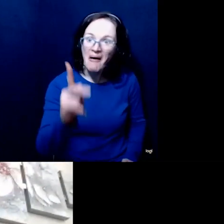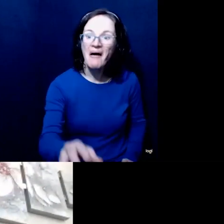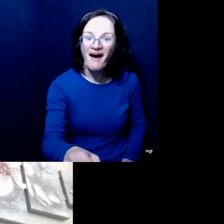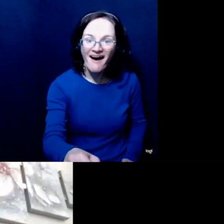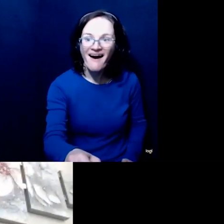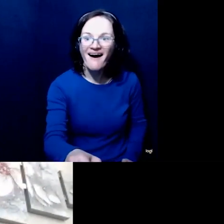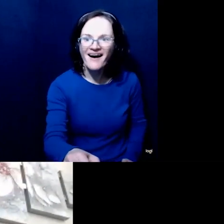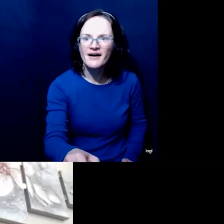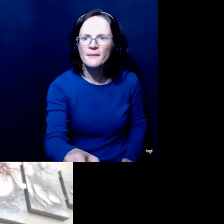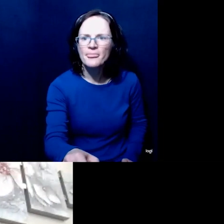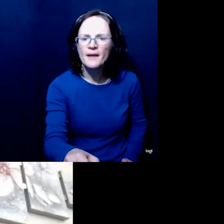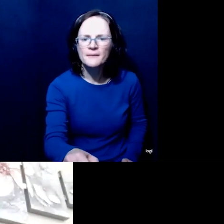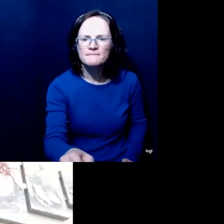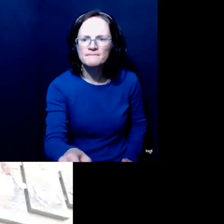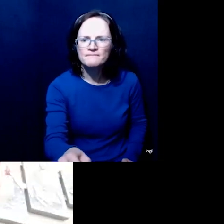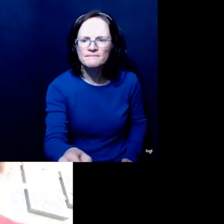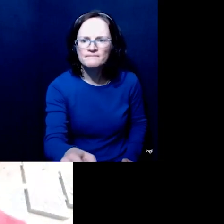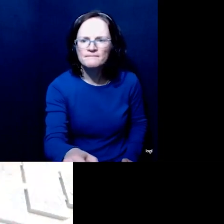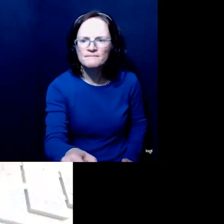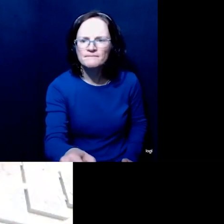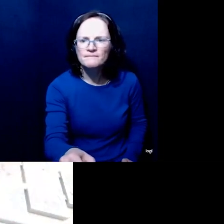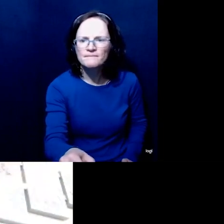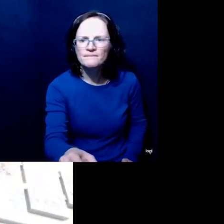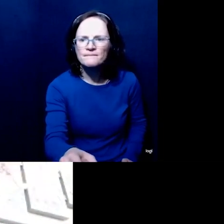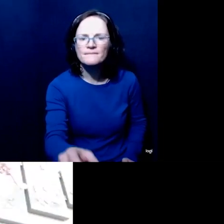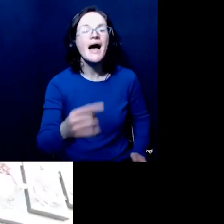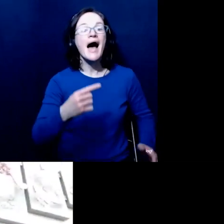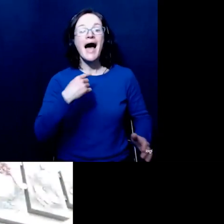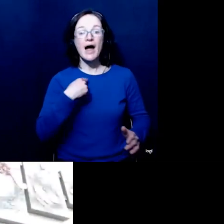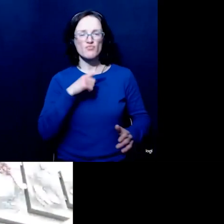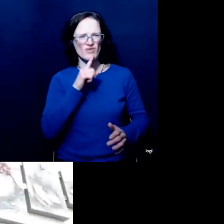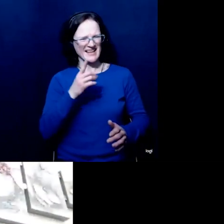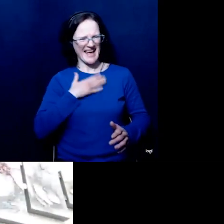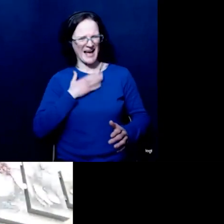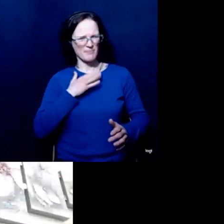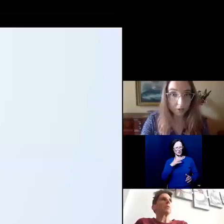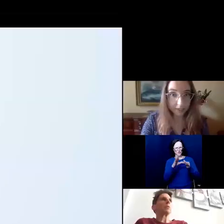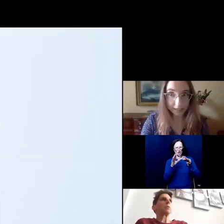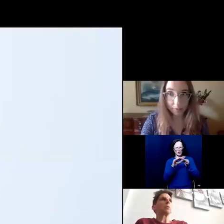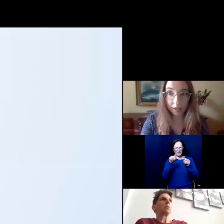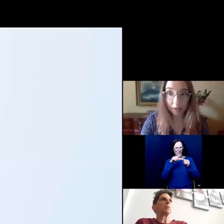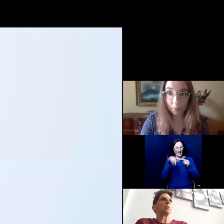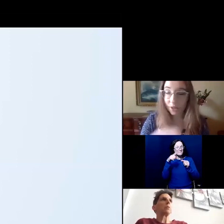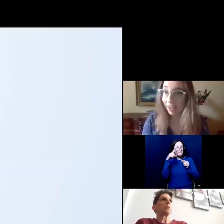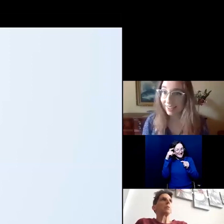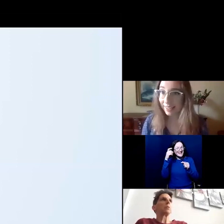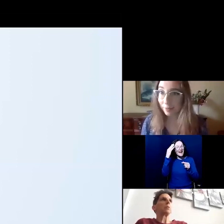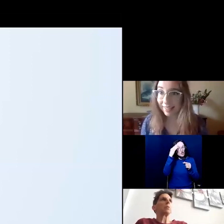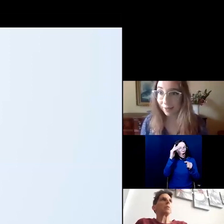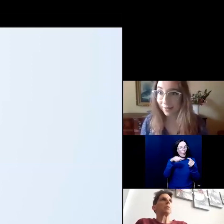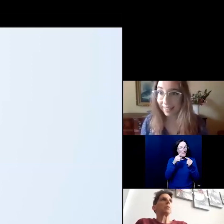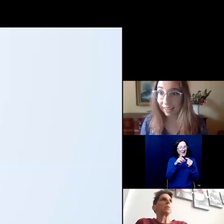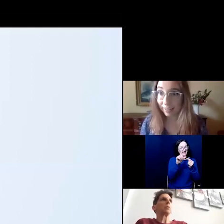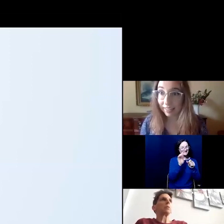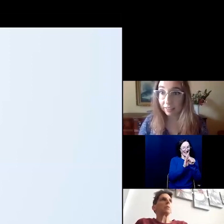thank you very much. And like, I'm so happy that you brought it up because, yeah, I know a lot about ableism, but autism